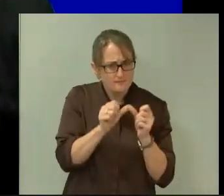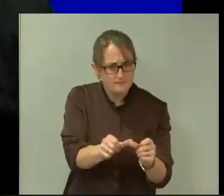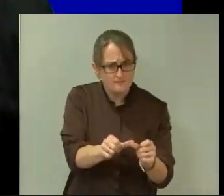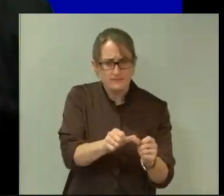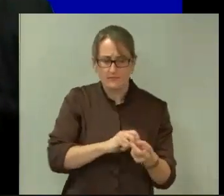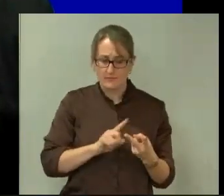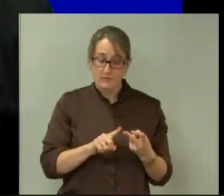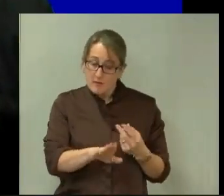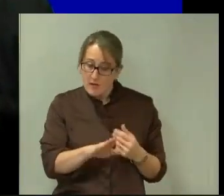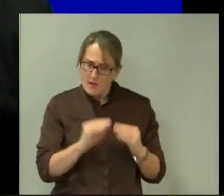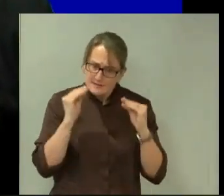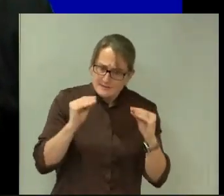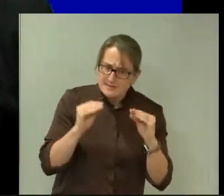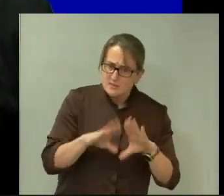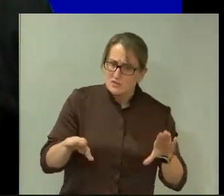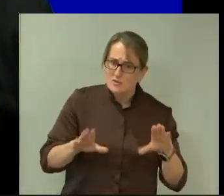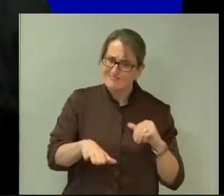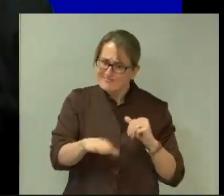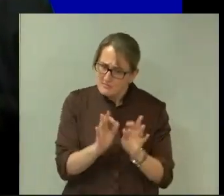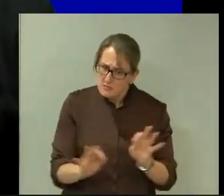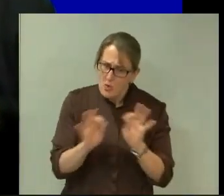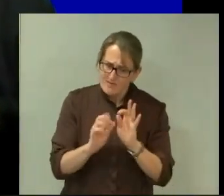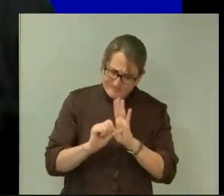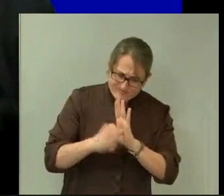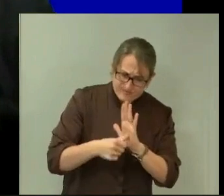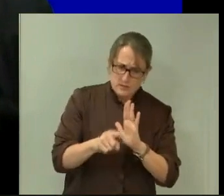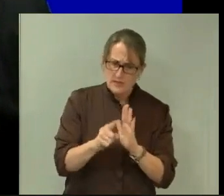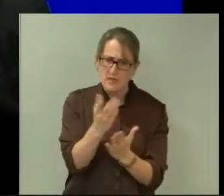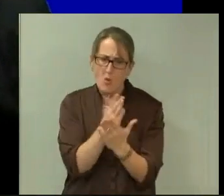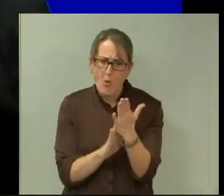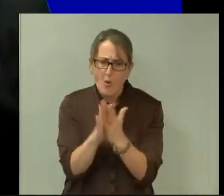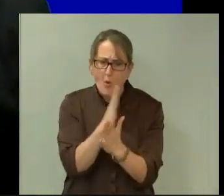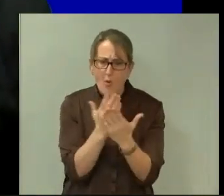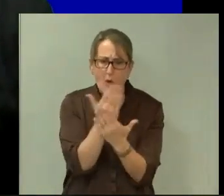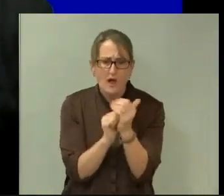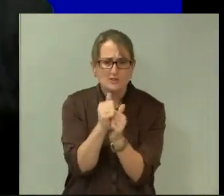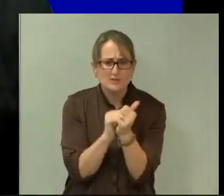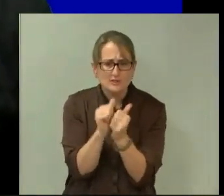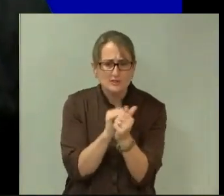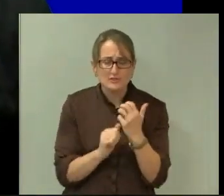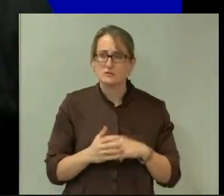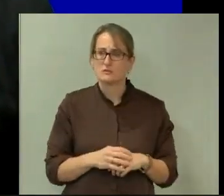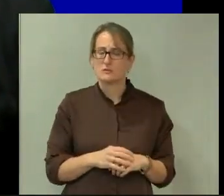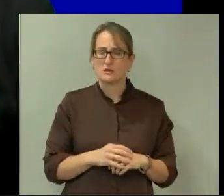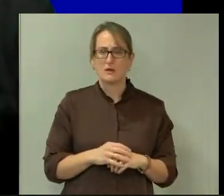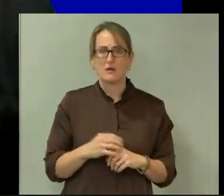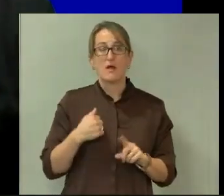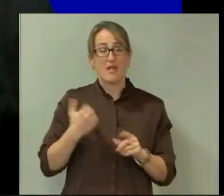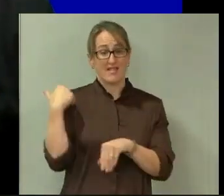sanitizing, washing their hands. Last night, I was thinking of videos that could be produced,